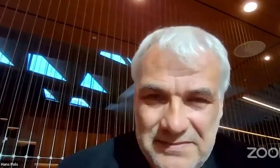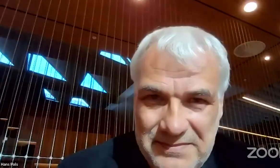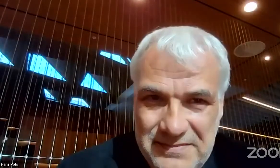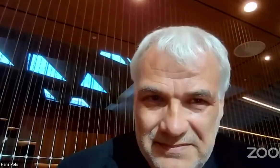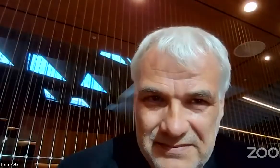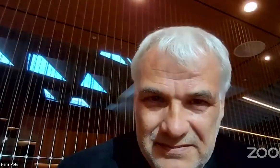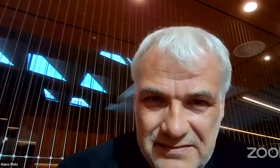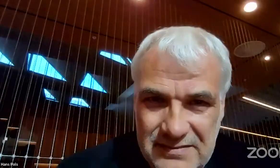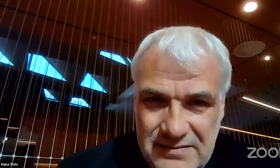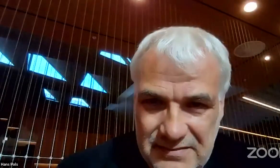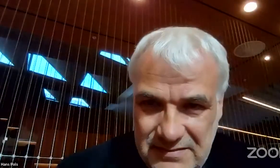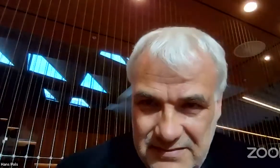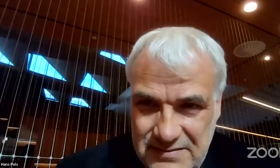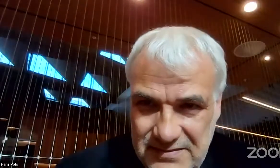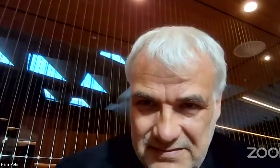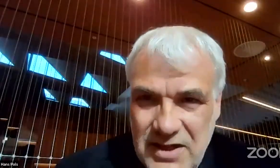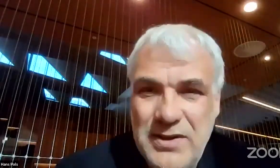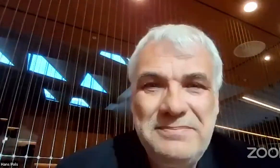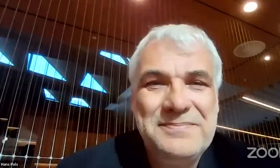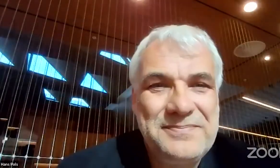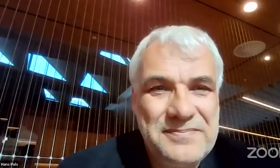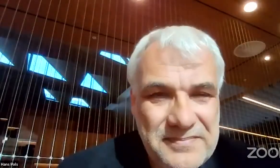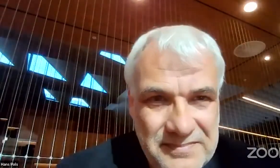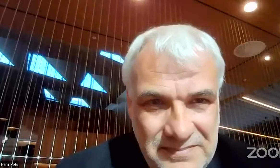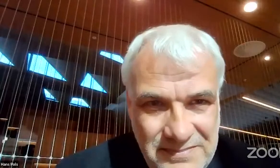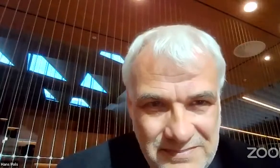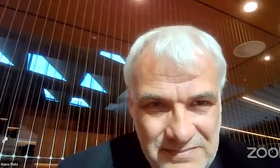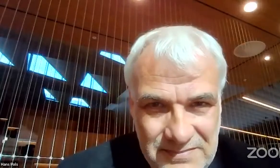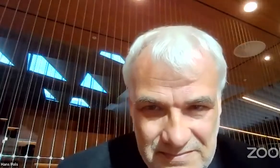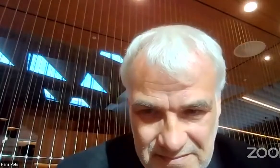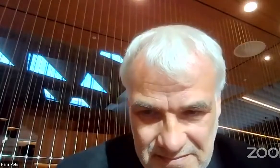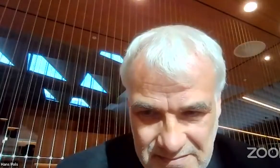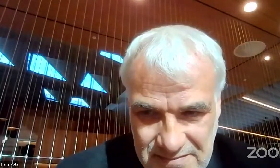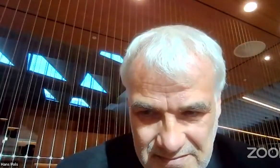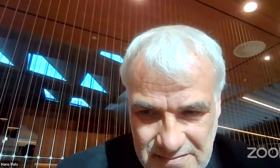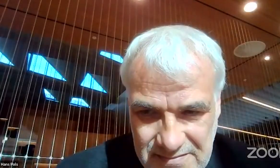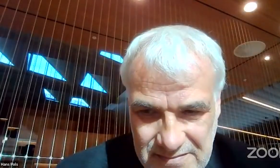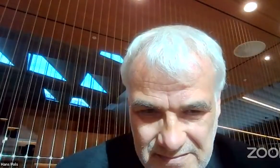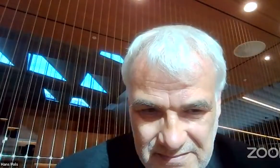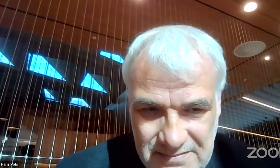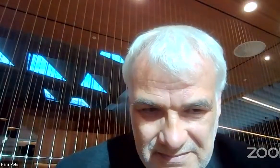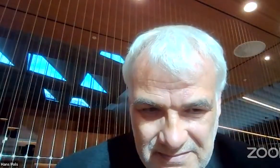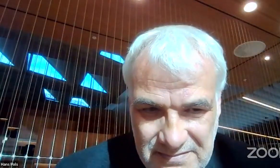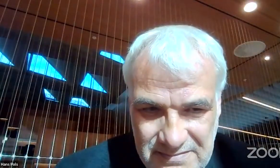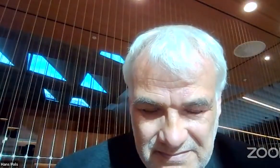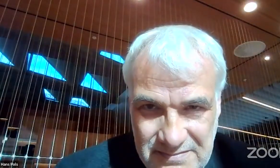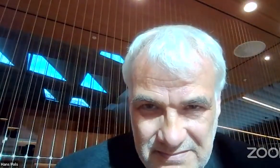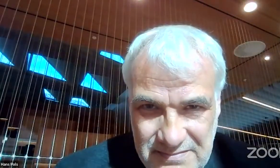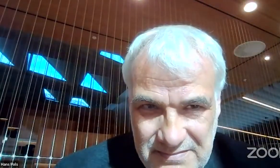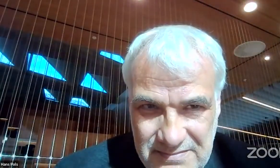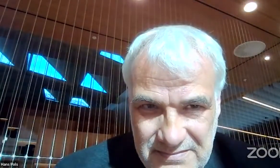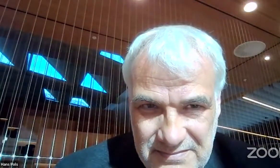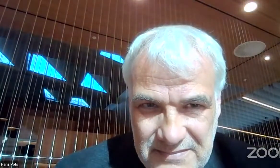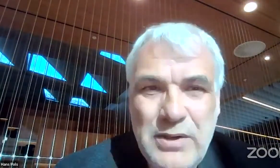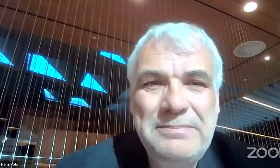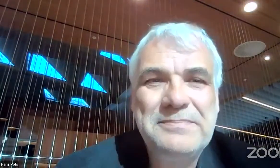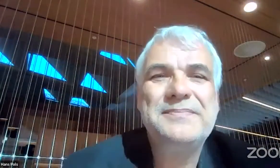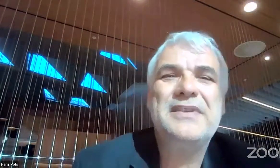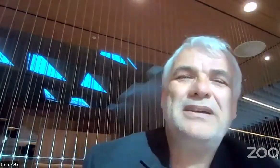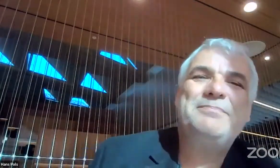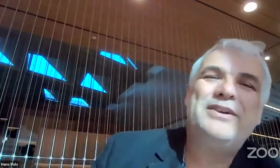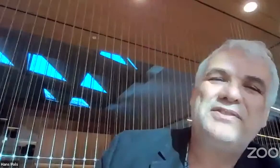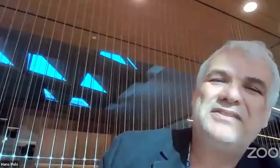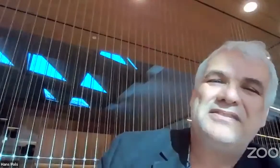first? Oh, Pak Andrew. Andrew, Okay. and then Joe, and then yourself.